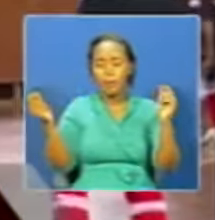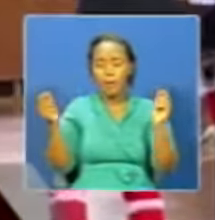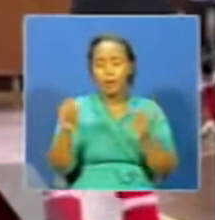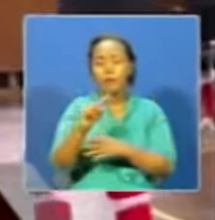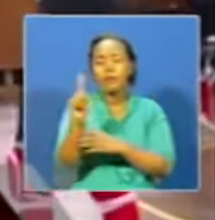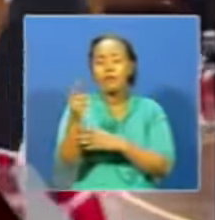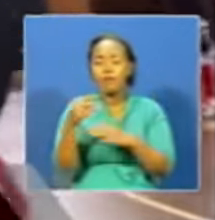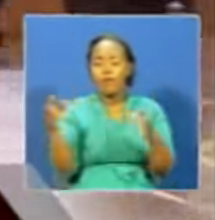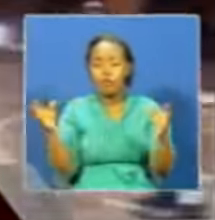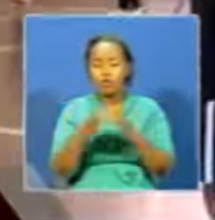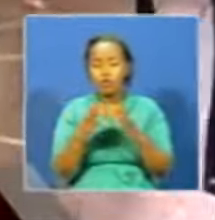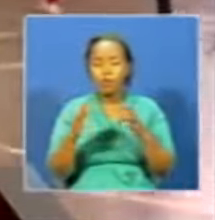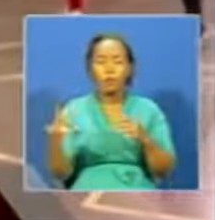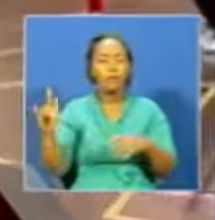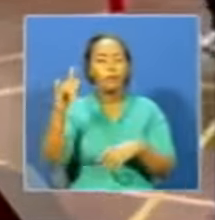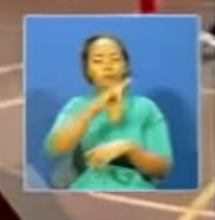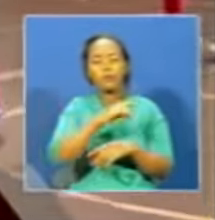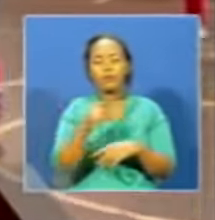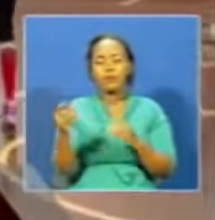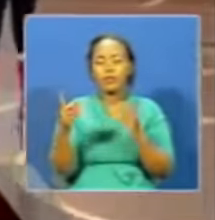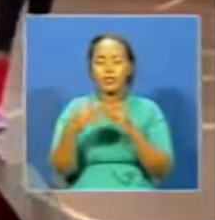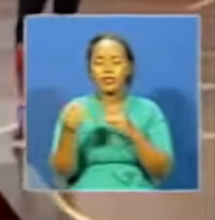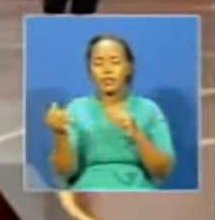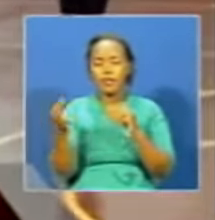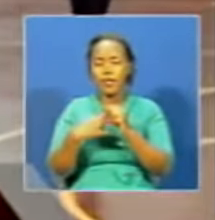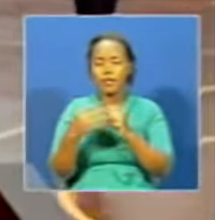8th of next month.